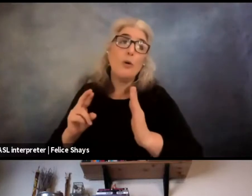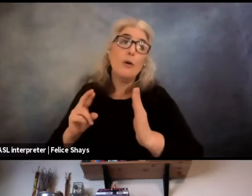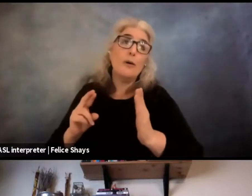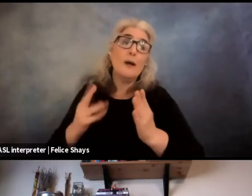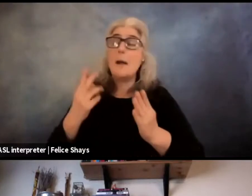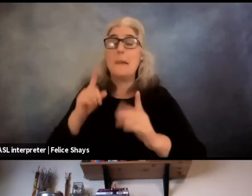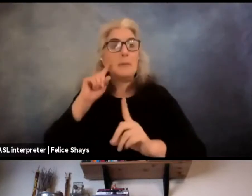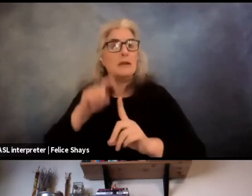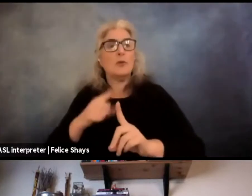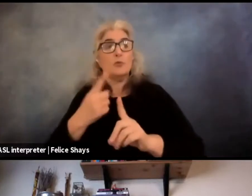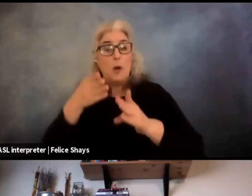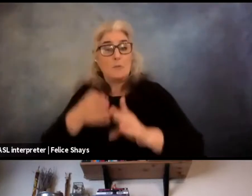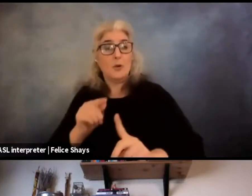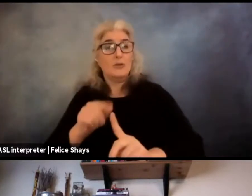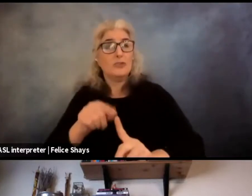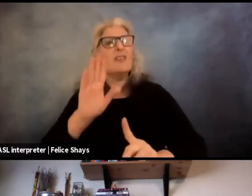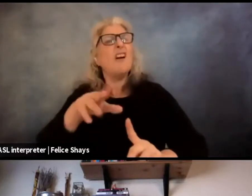you should stop that.